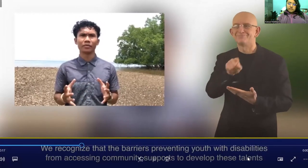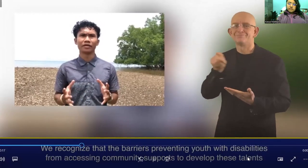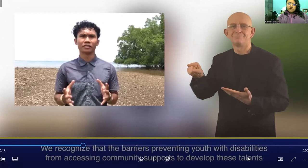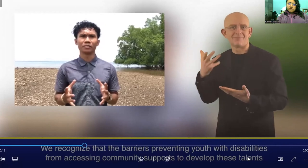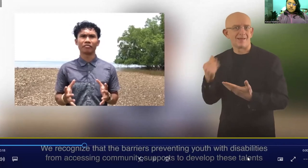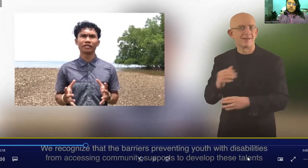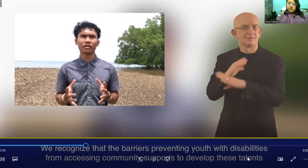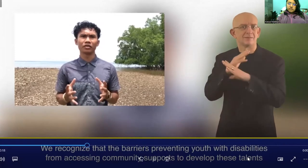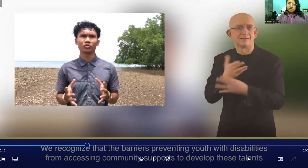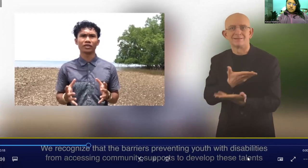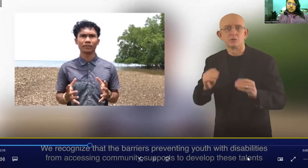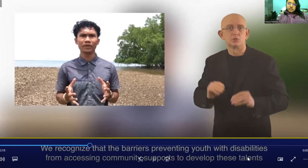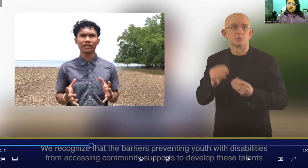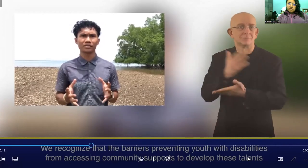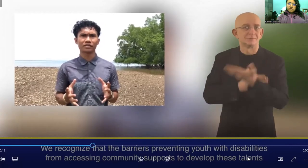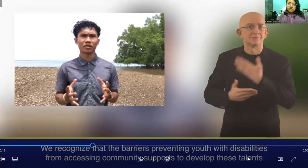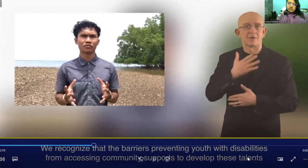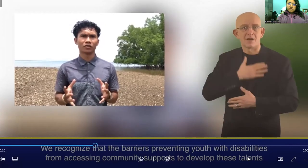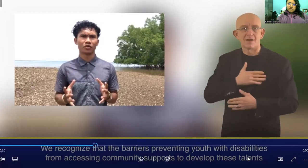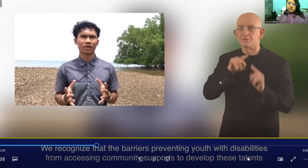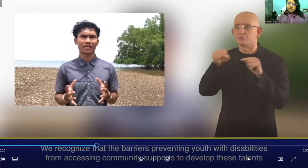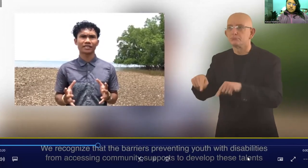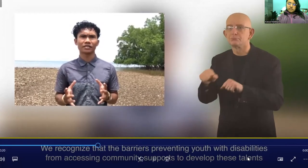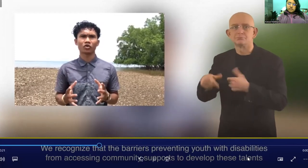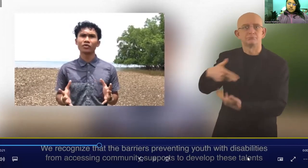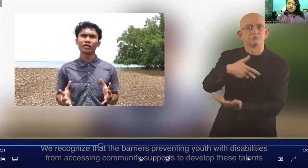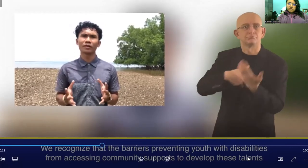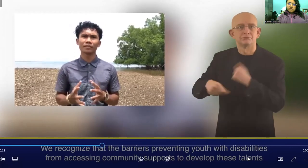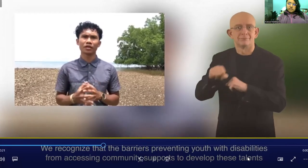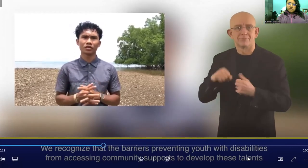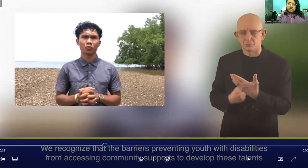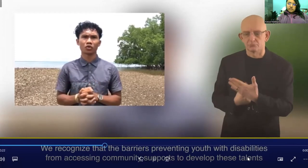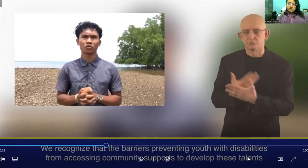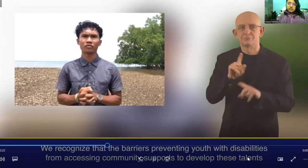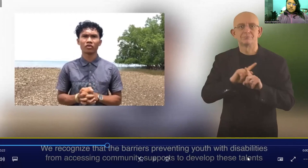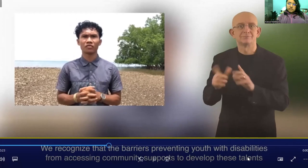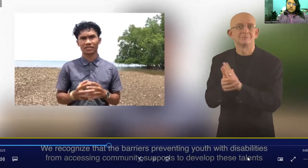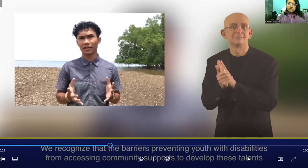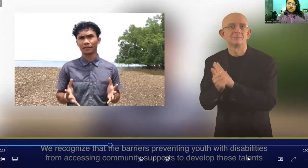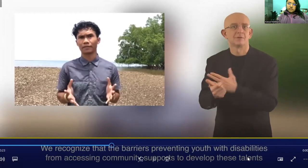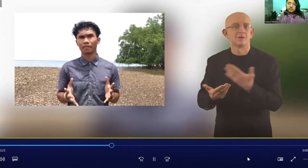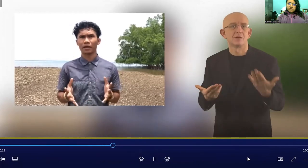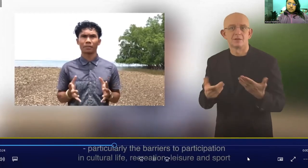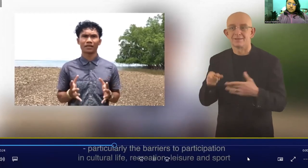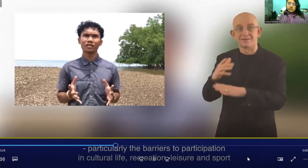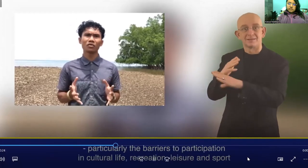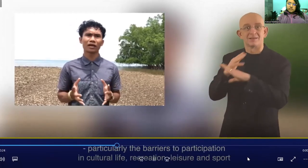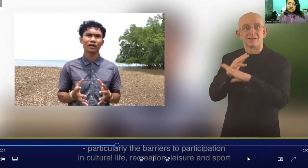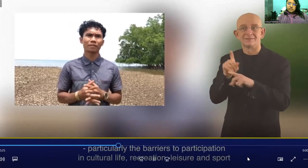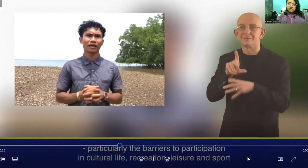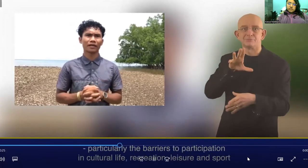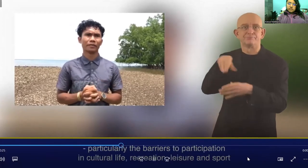the barriers preventing youth with disabilities from accessing community support to develop this talent.